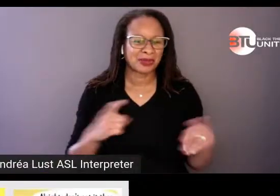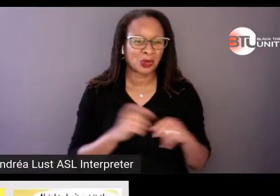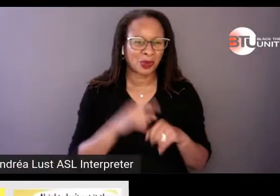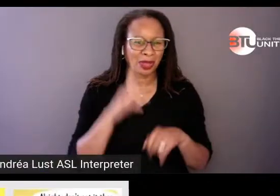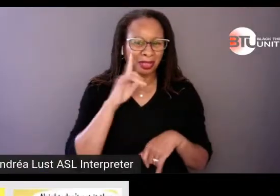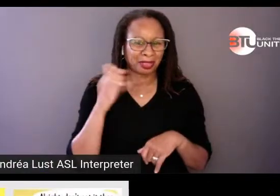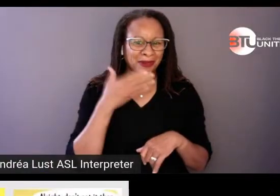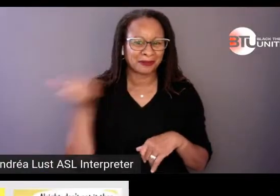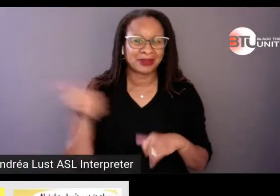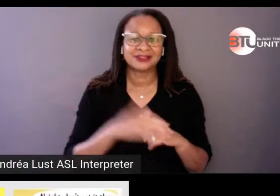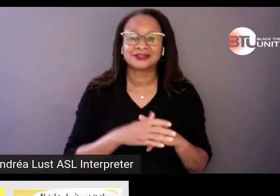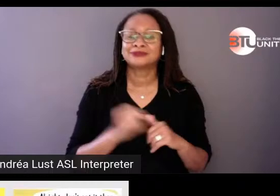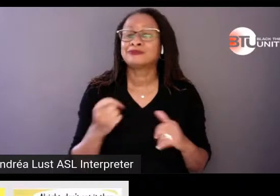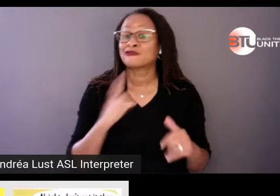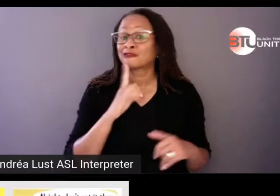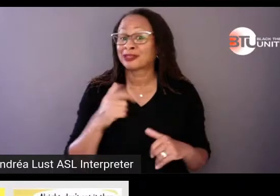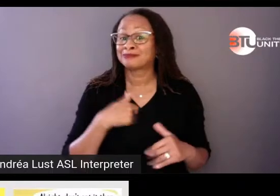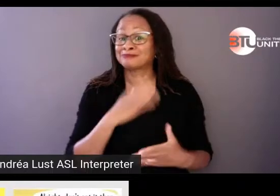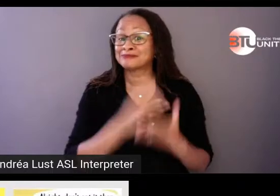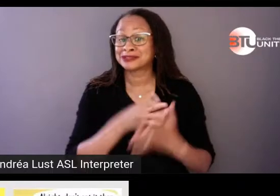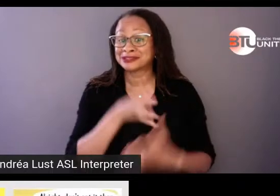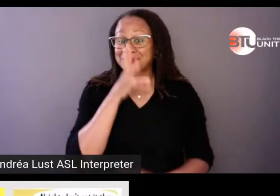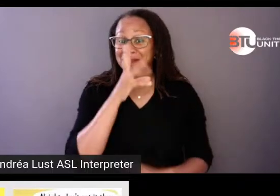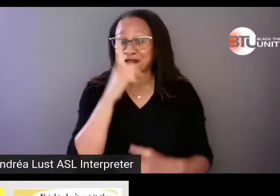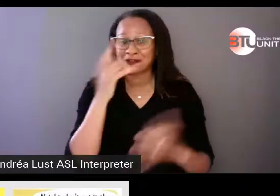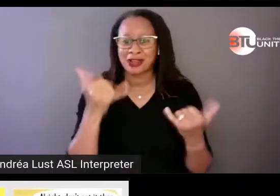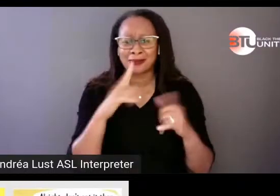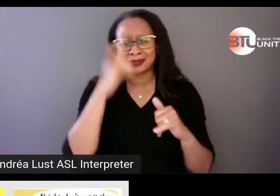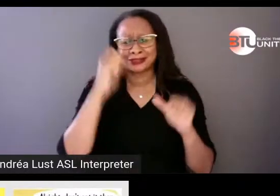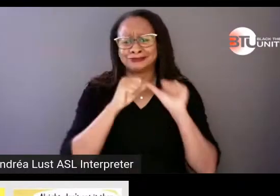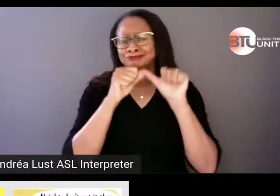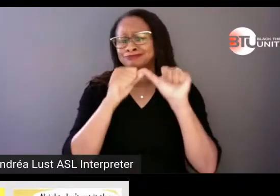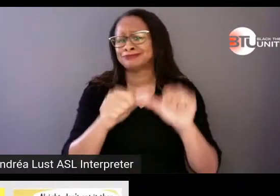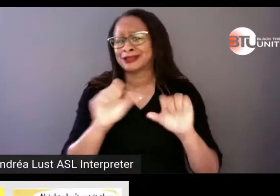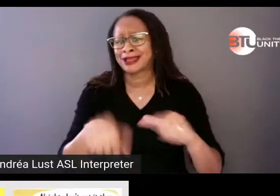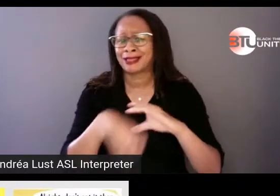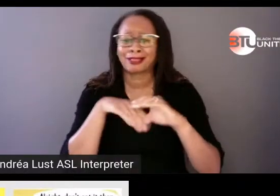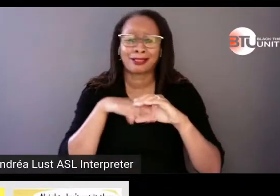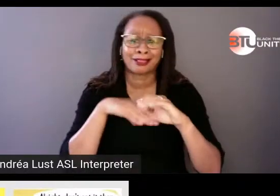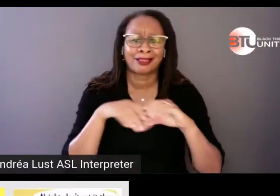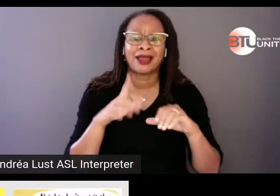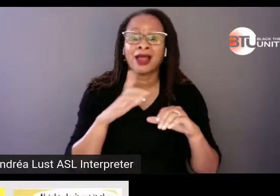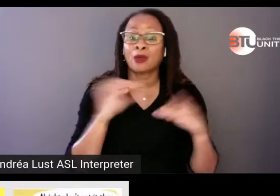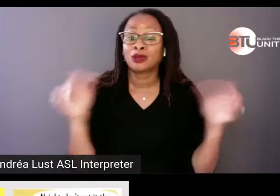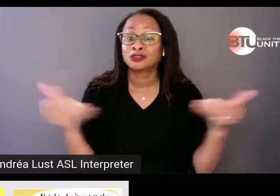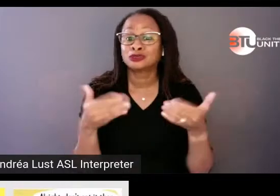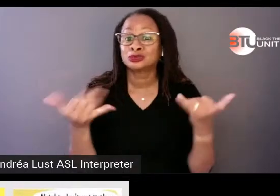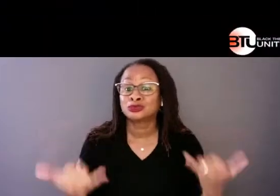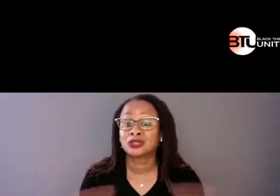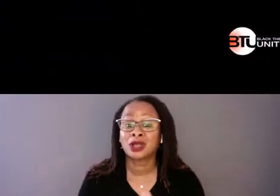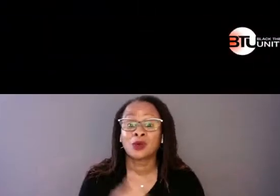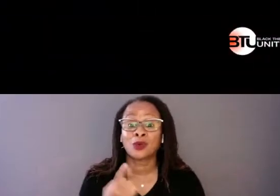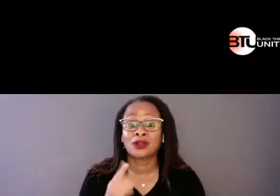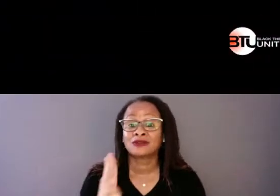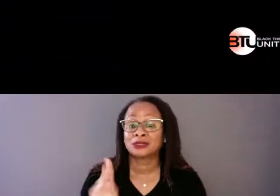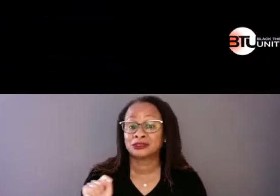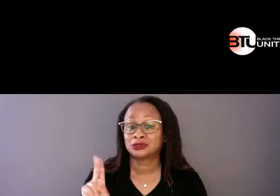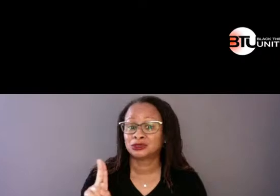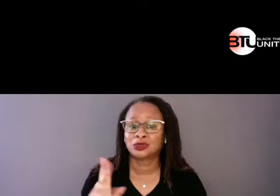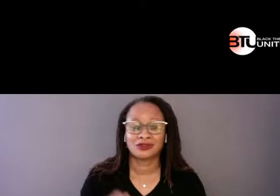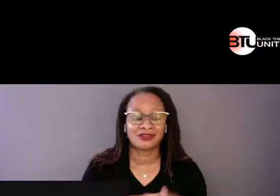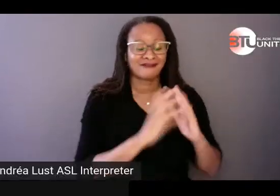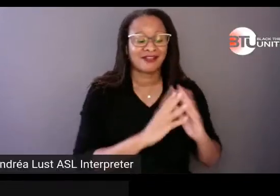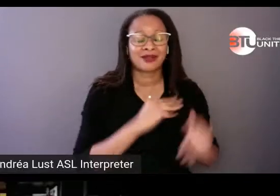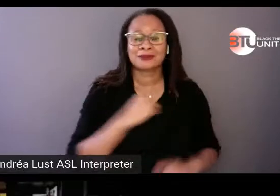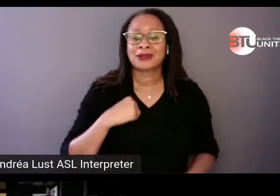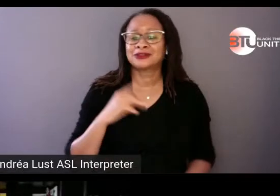Well, I'm going to stop talking for now because I could go on and on. I'd like to introduce one of BTU's founding members, Vanessa